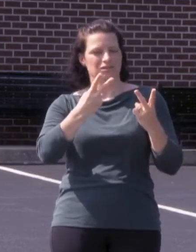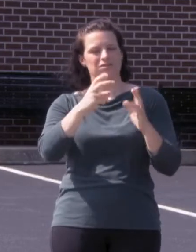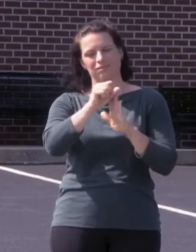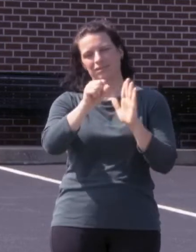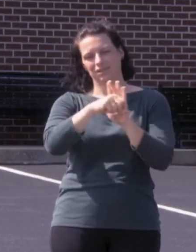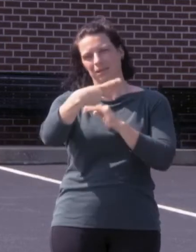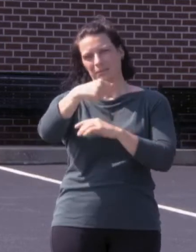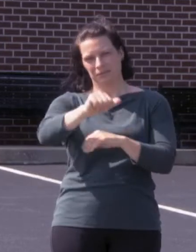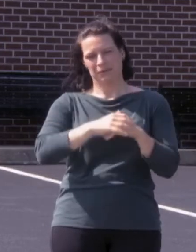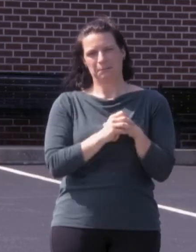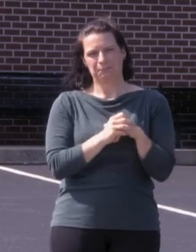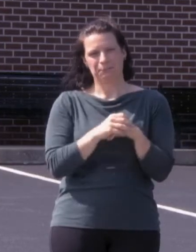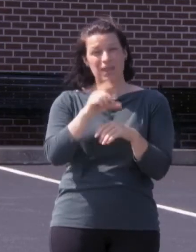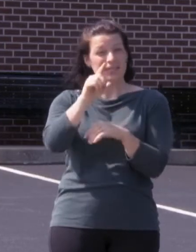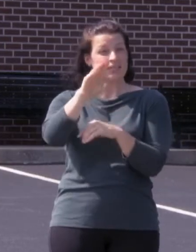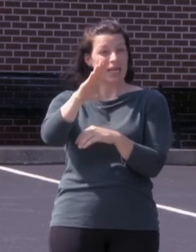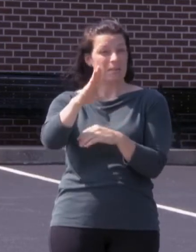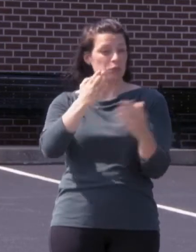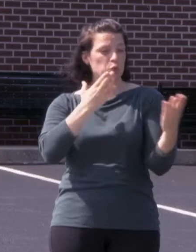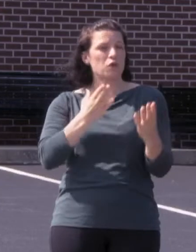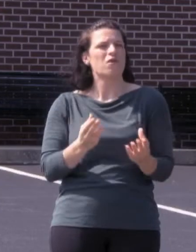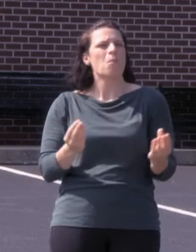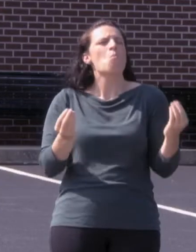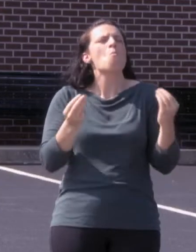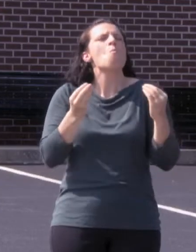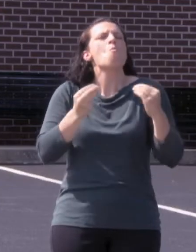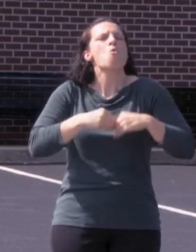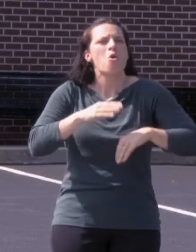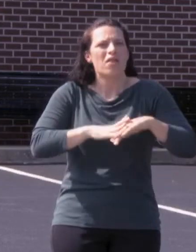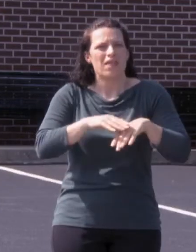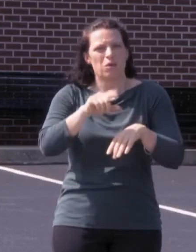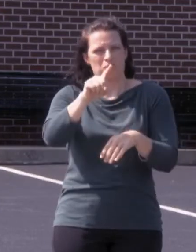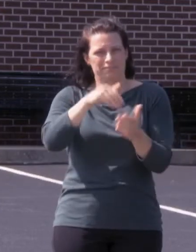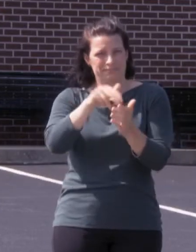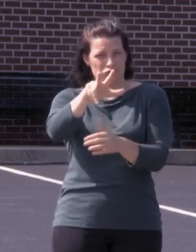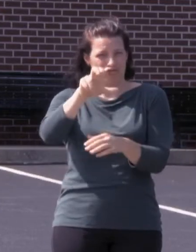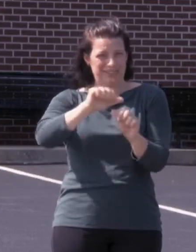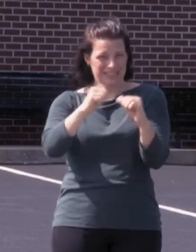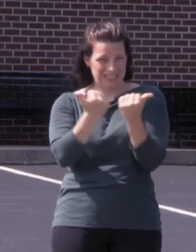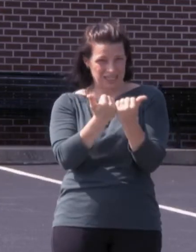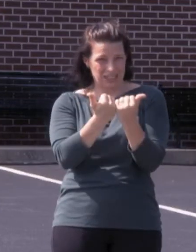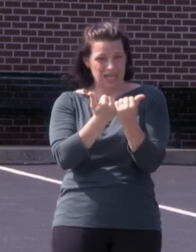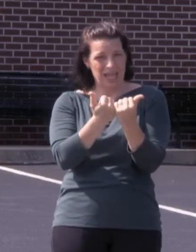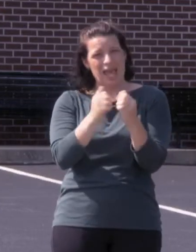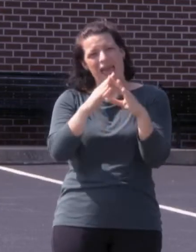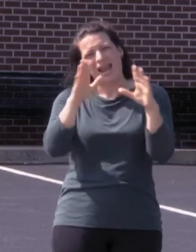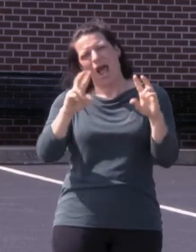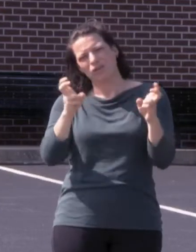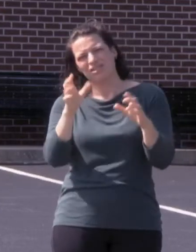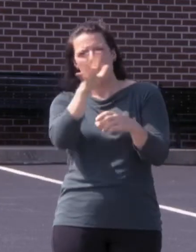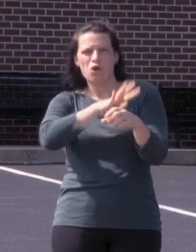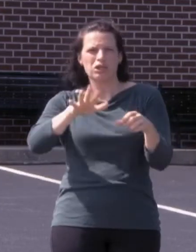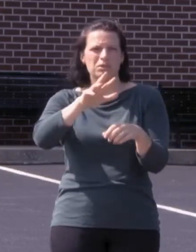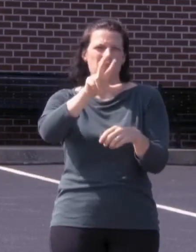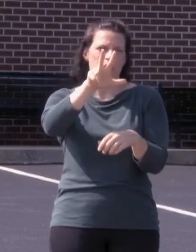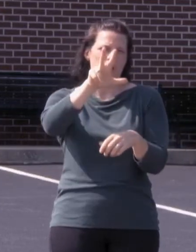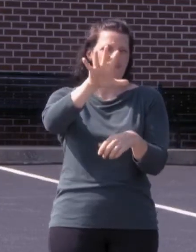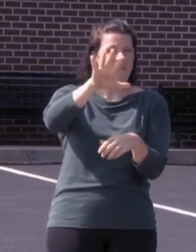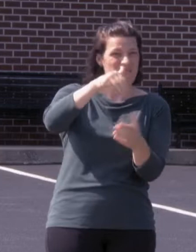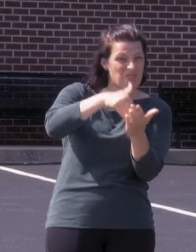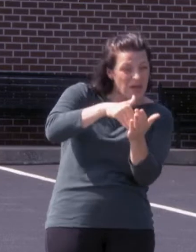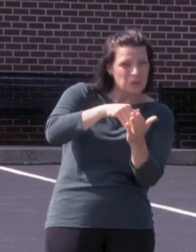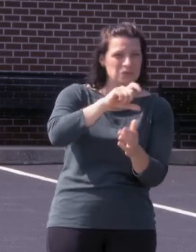Pennsylvania. The database will service more than 1,300 agencies and house approximately 30,000 to 35,000